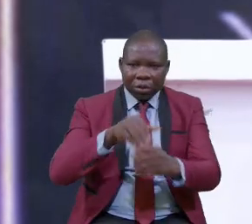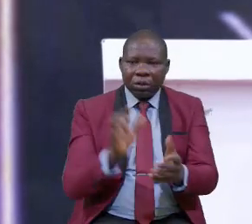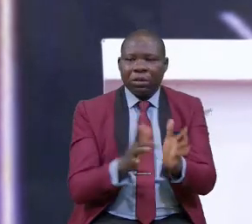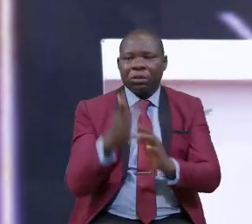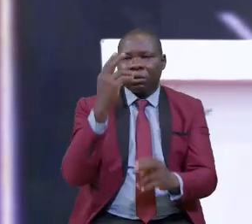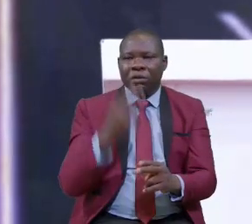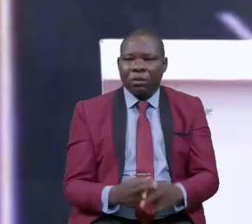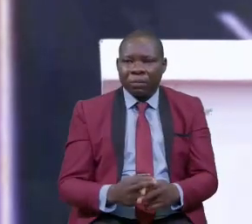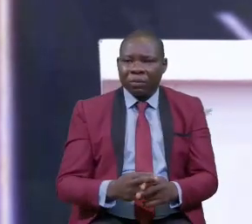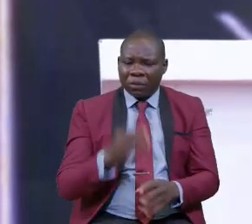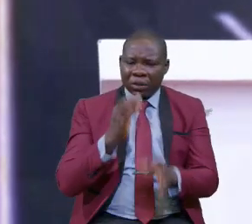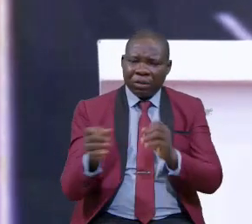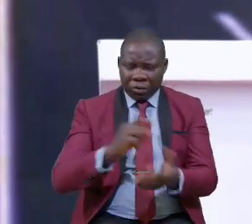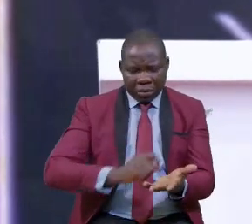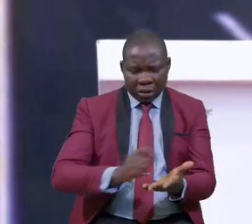day,